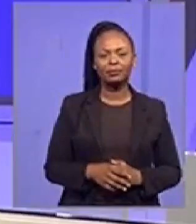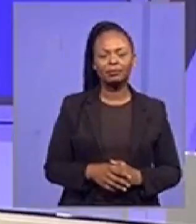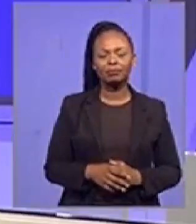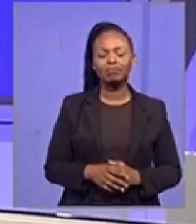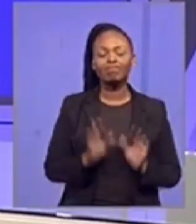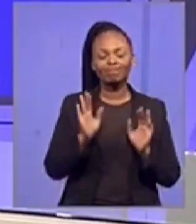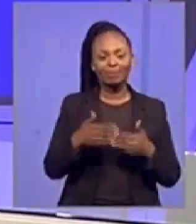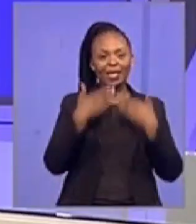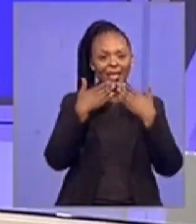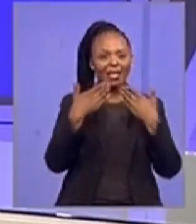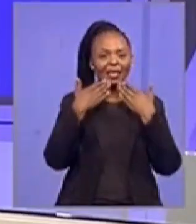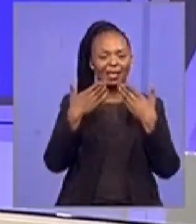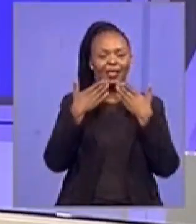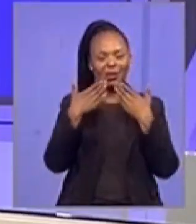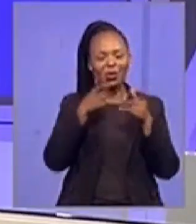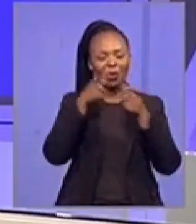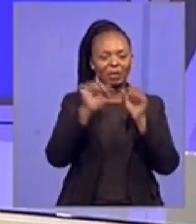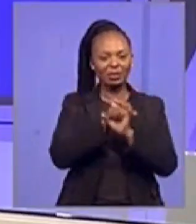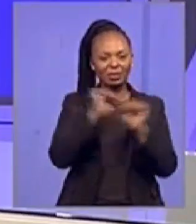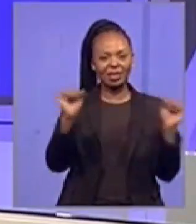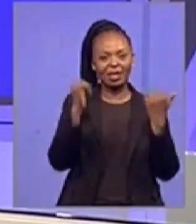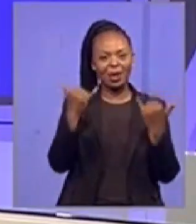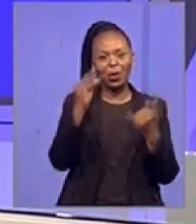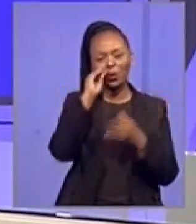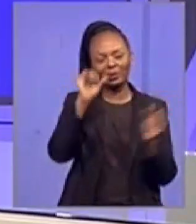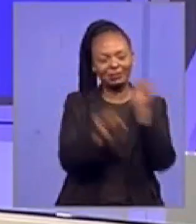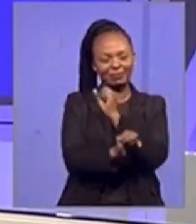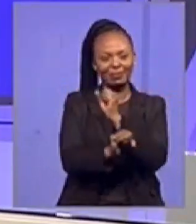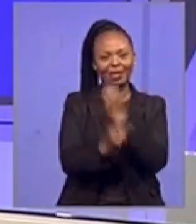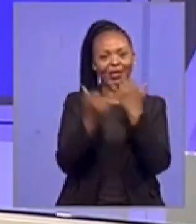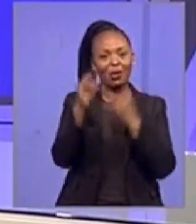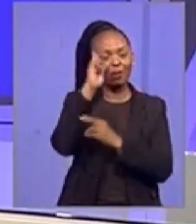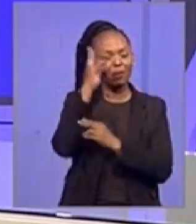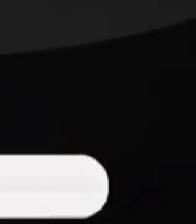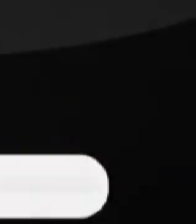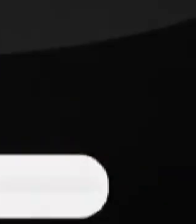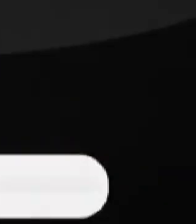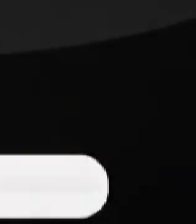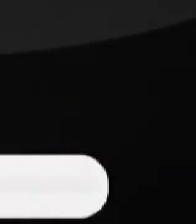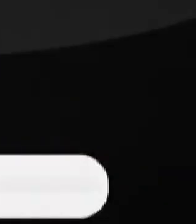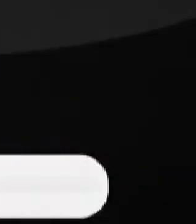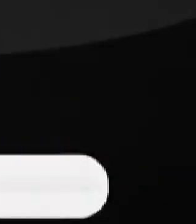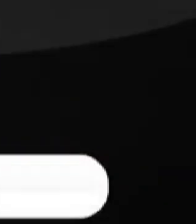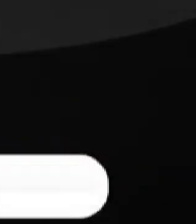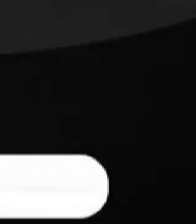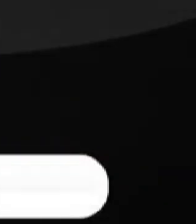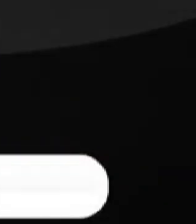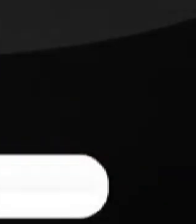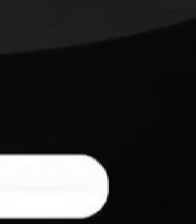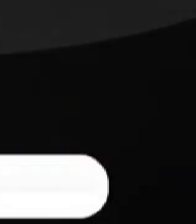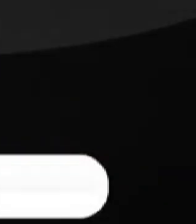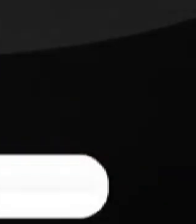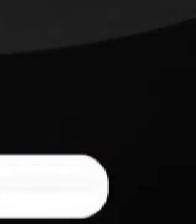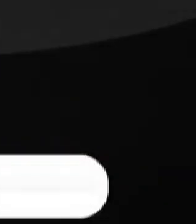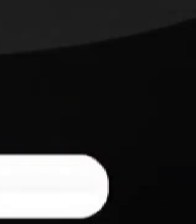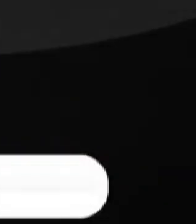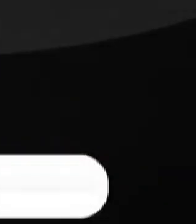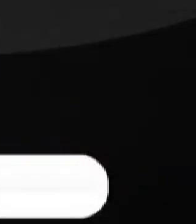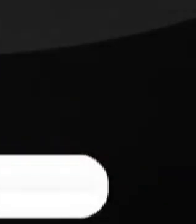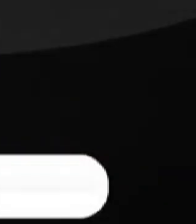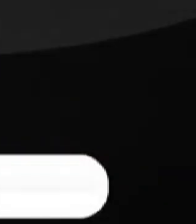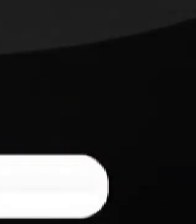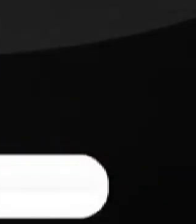Mohirele wa maikutlo ka mehla re le kopa tsa ka jeno di fella mona hopola hore o tla fumana ditaba tsa Setswana hona phirimaneng ena ka hora borobedi mme